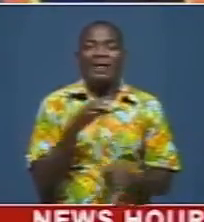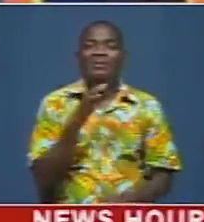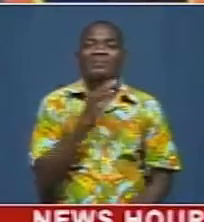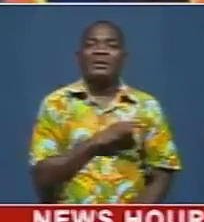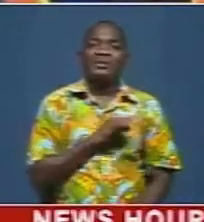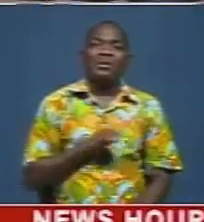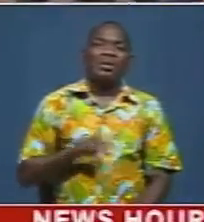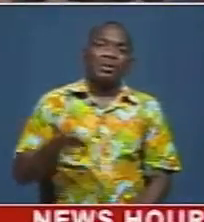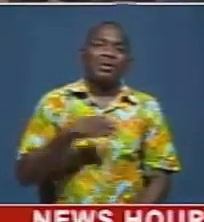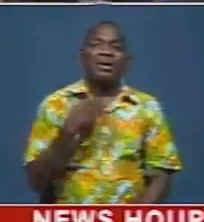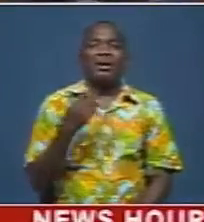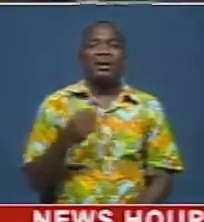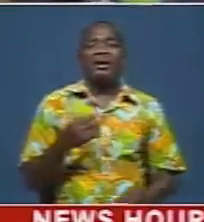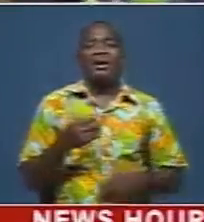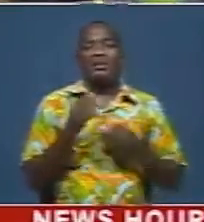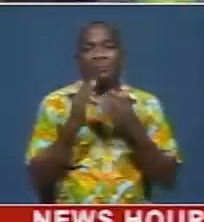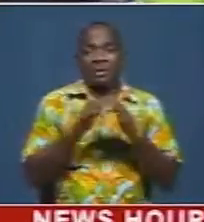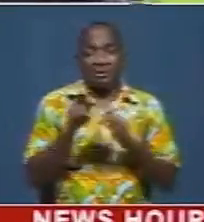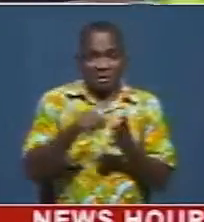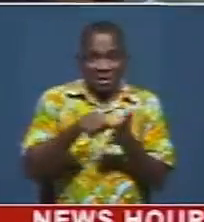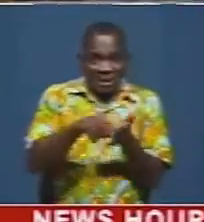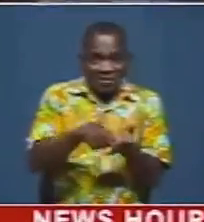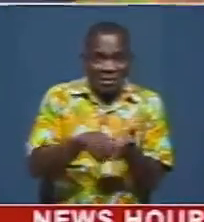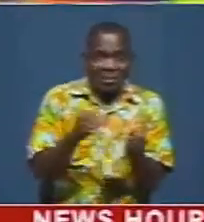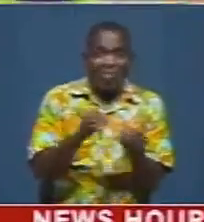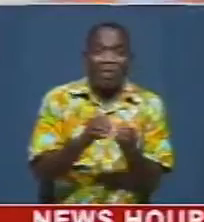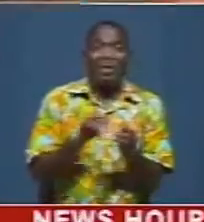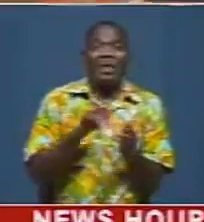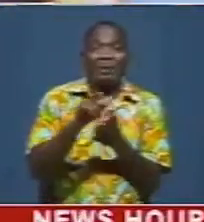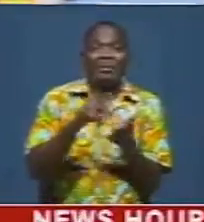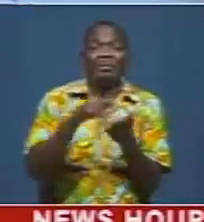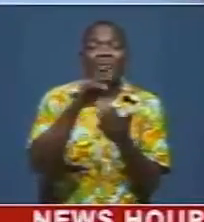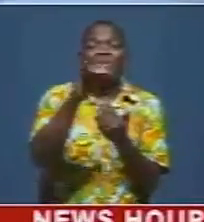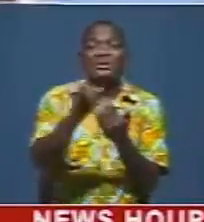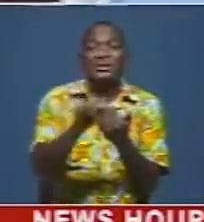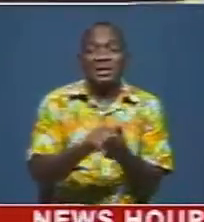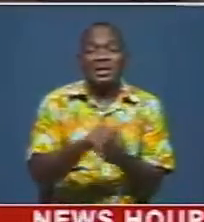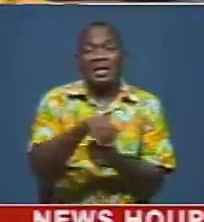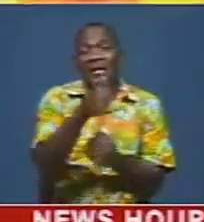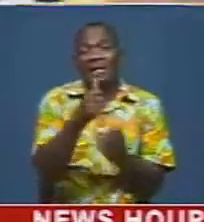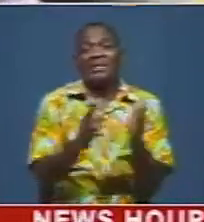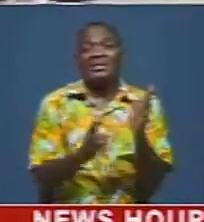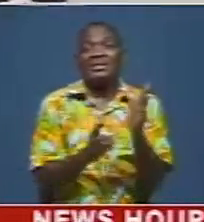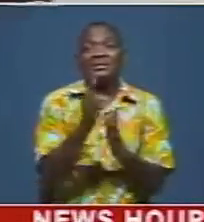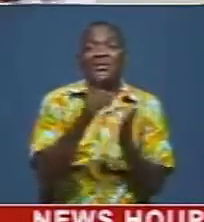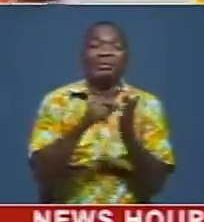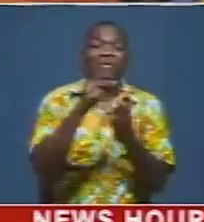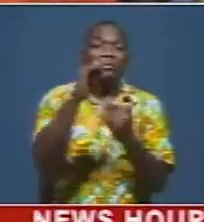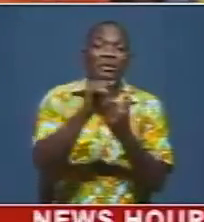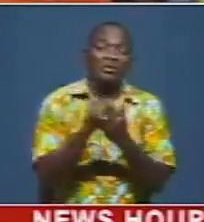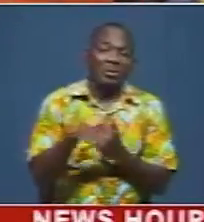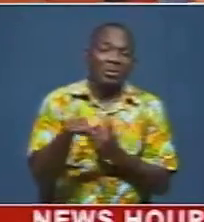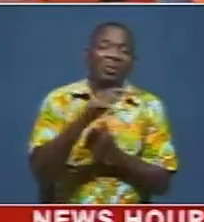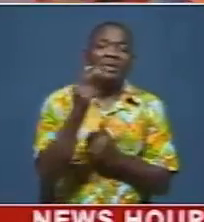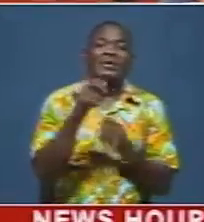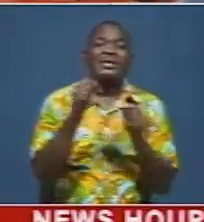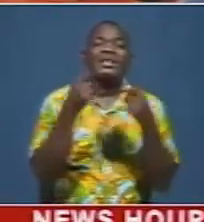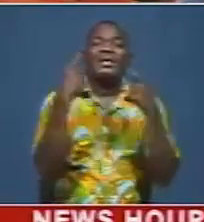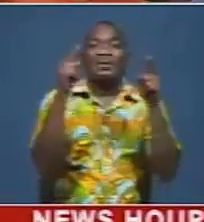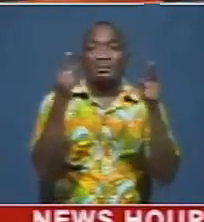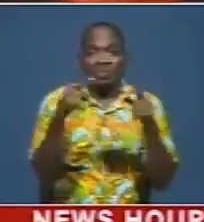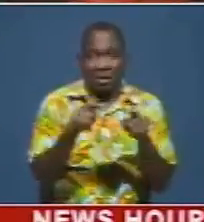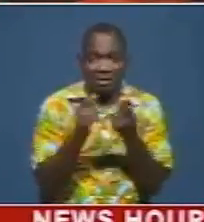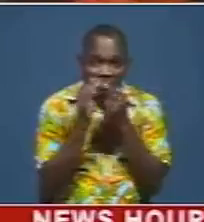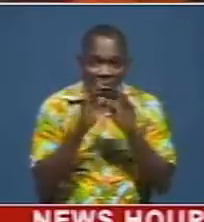peace we are enjoying. He emphasized that the airport project and any other development project can only happen when there